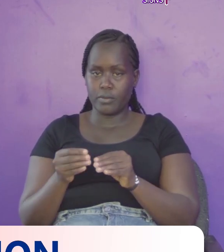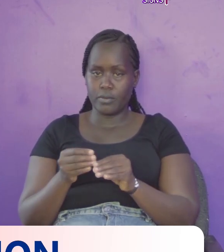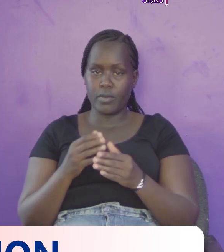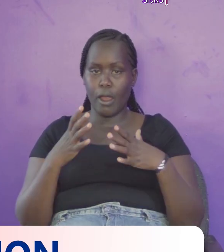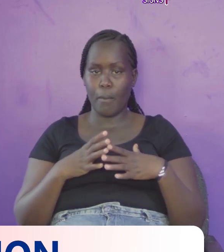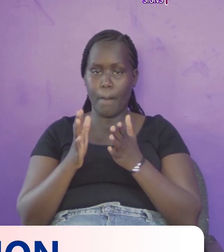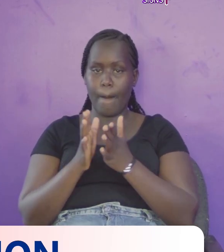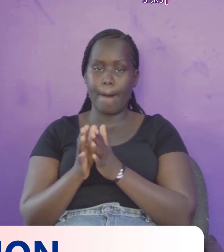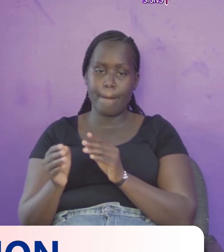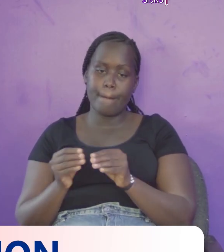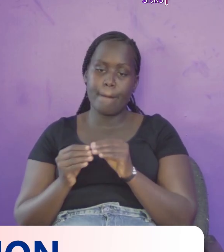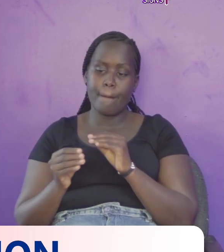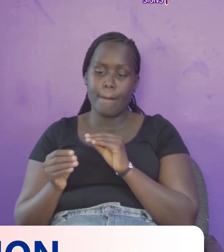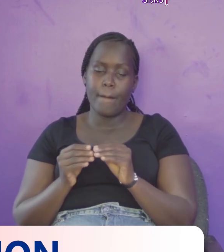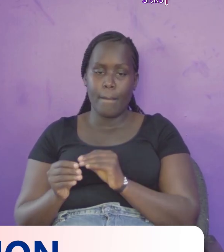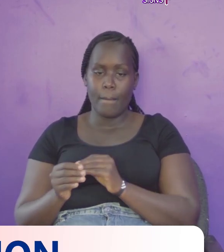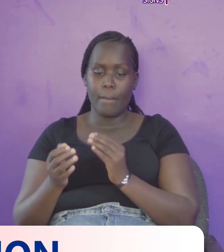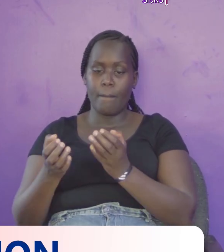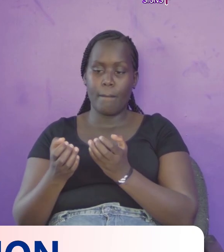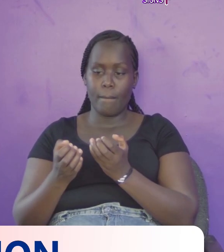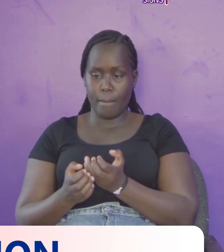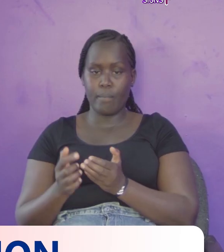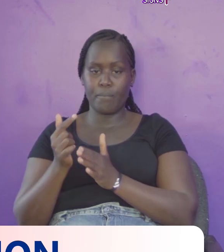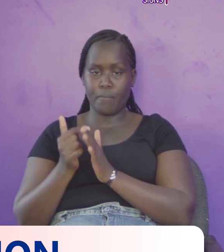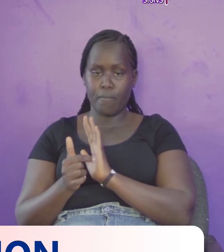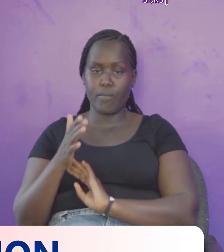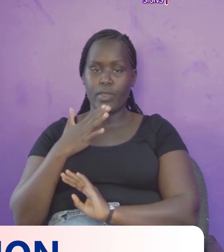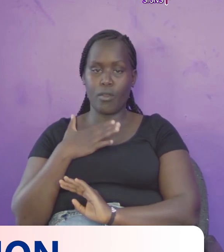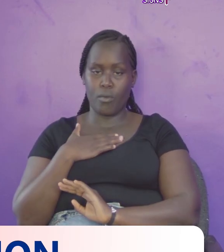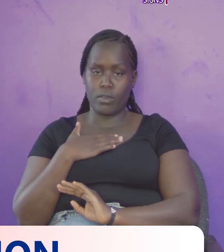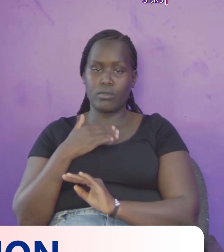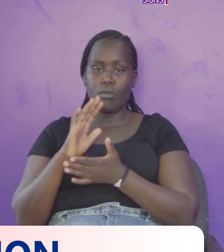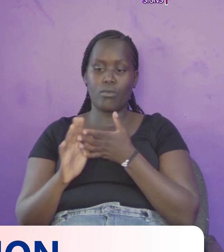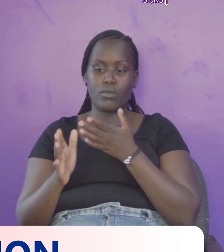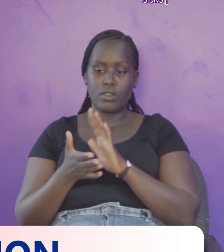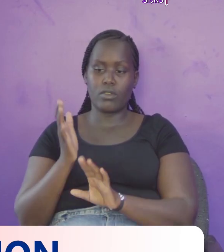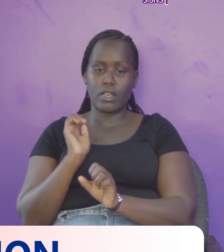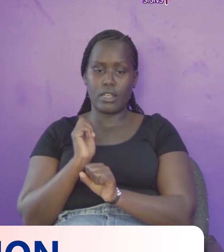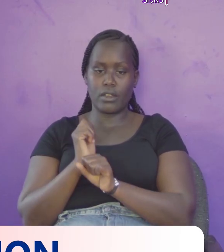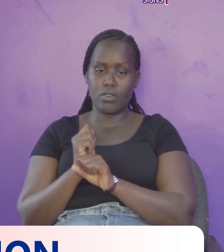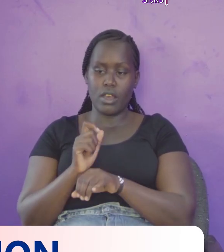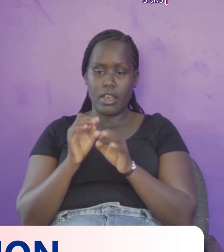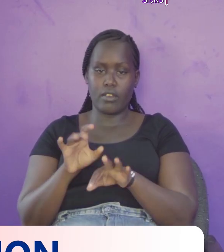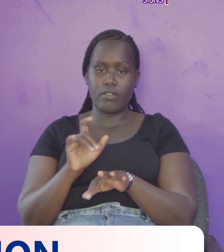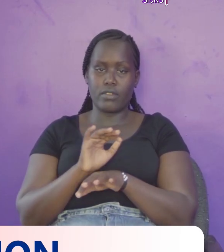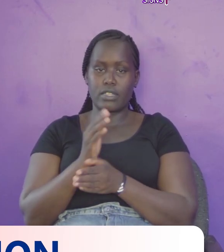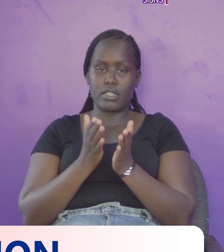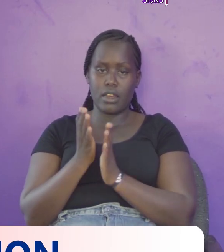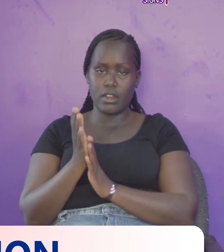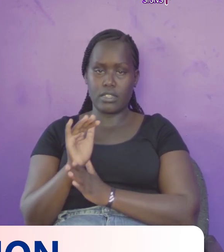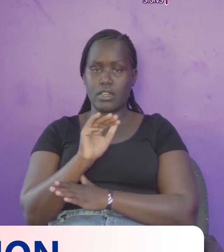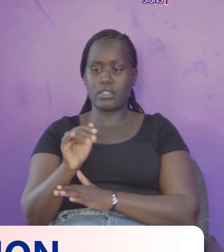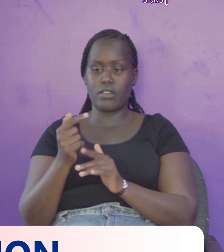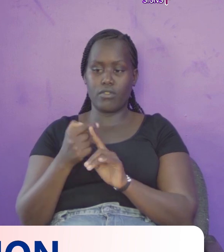with disabilities need what they need, whatever they are doing, whether it's their rights they are calling for from the county